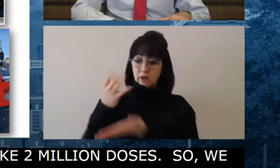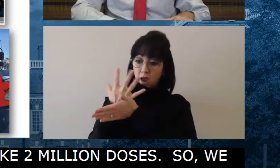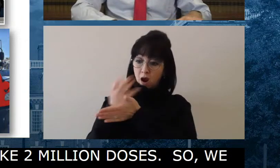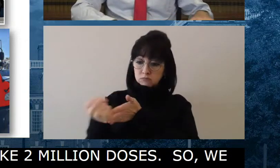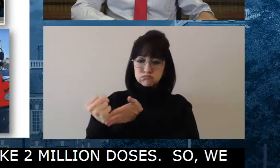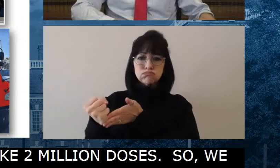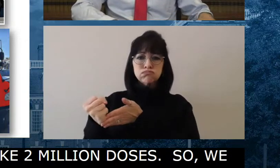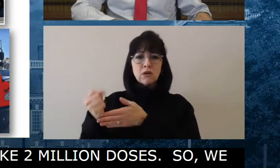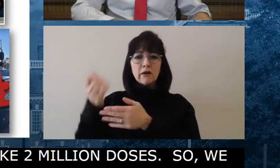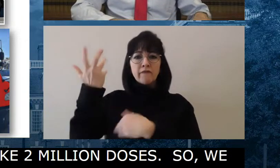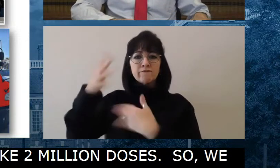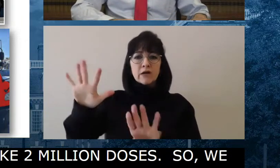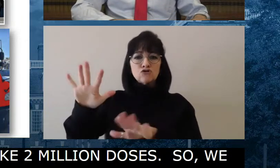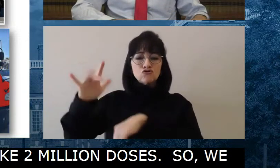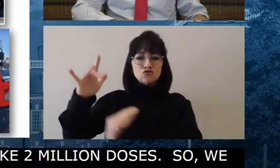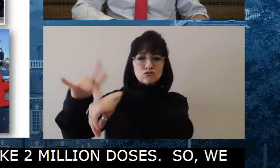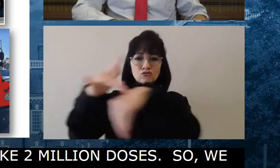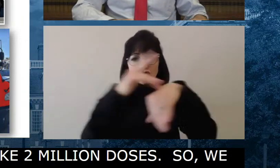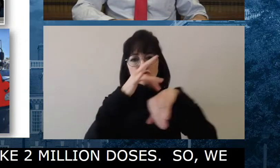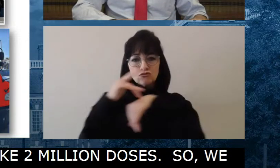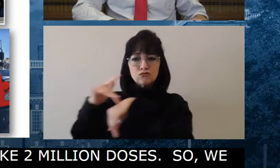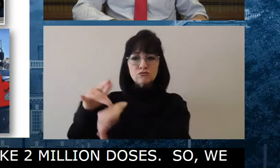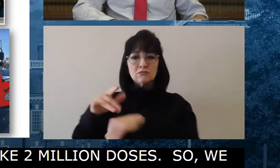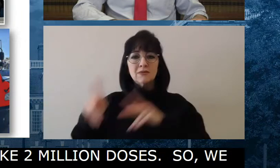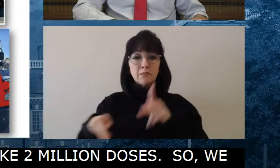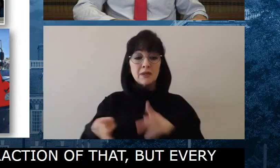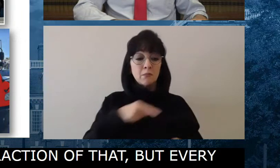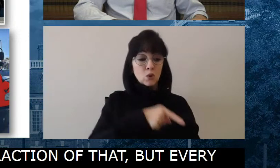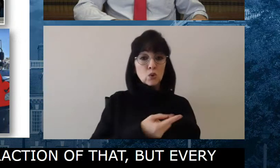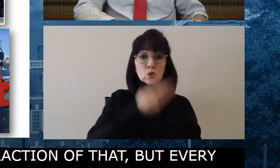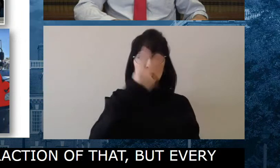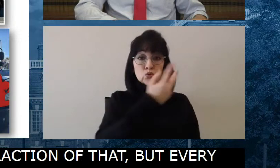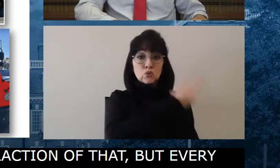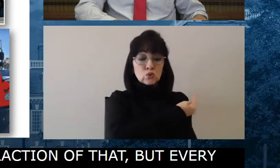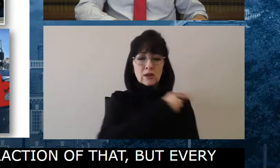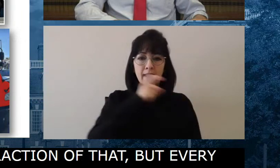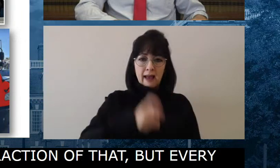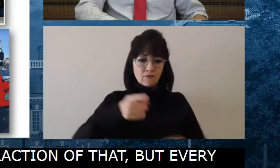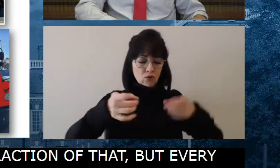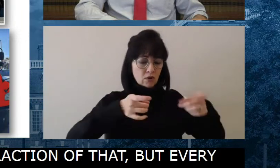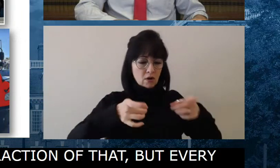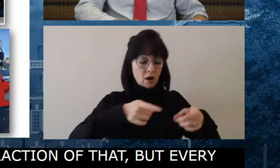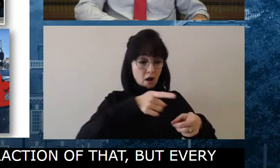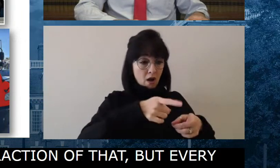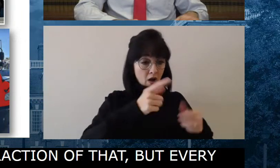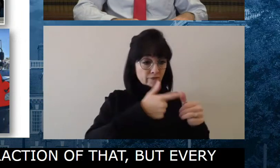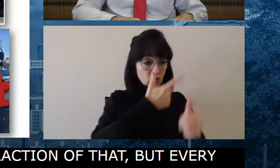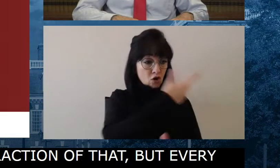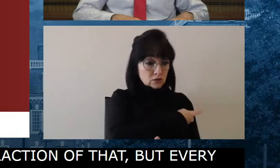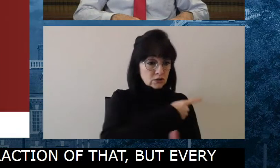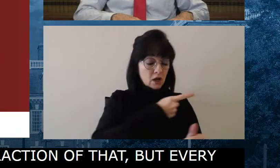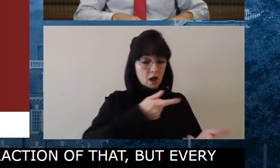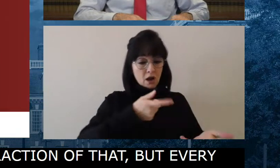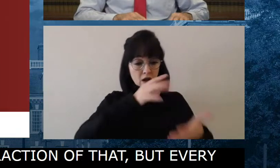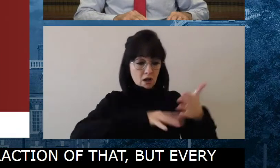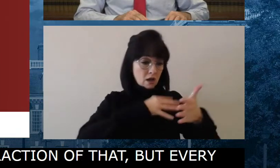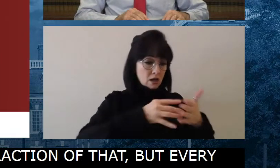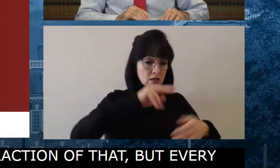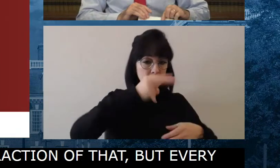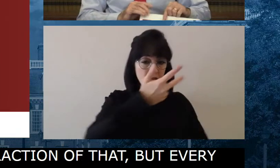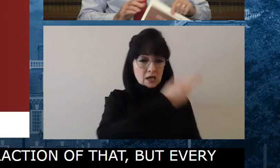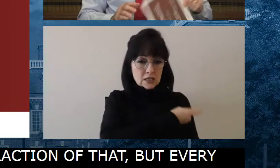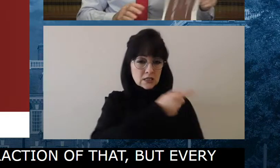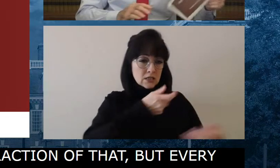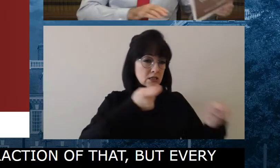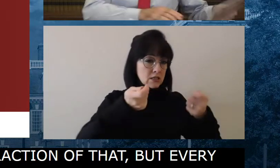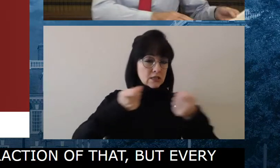people vaccinated in a fair and fast way. With that, I'm going to turn it over to Dr. Rattay. Thank